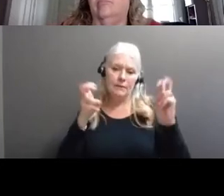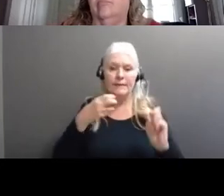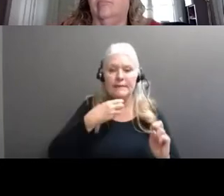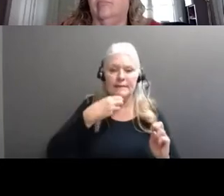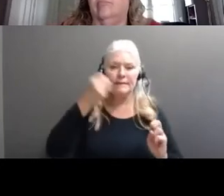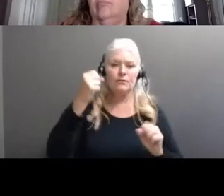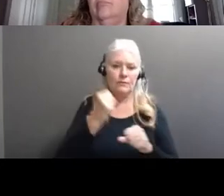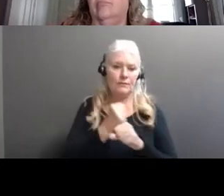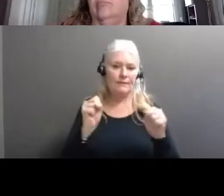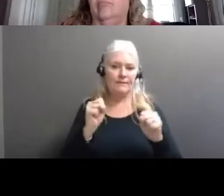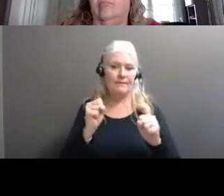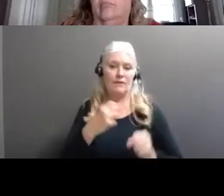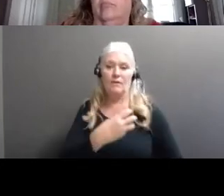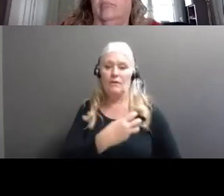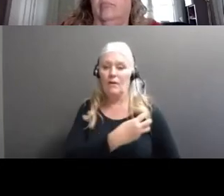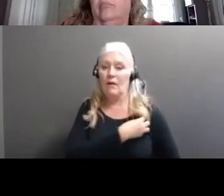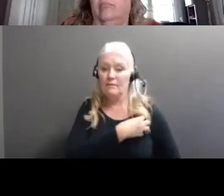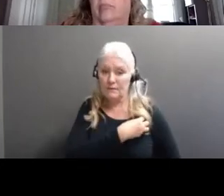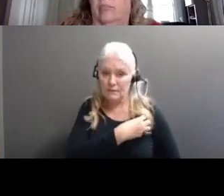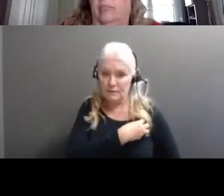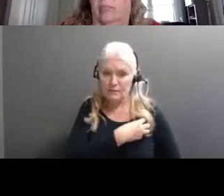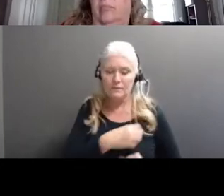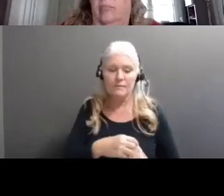is funded through the Department of Seniors and is located